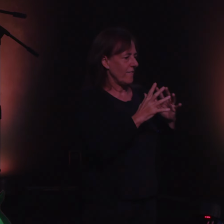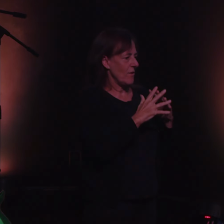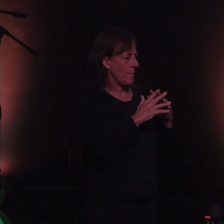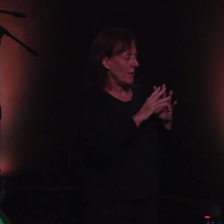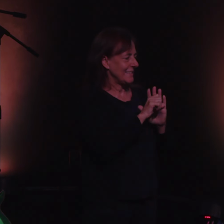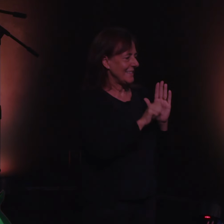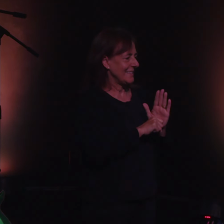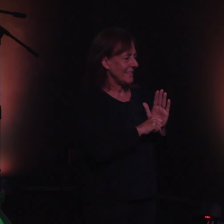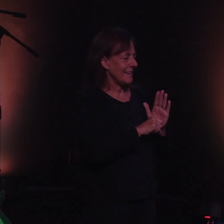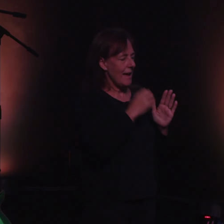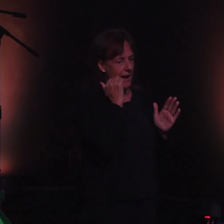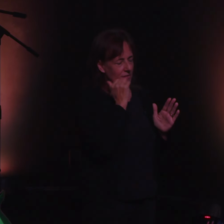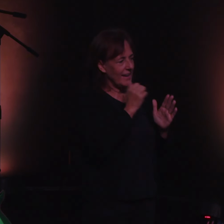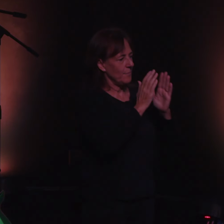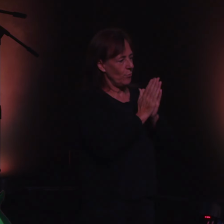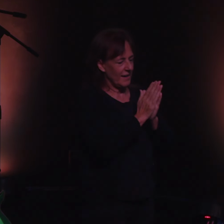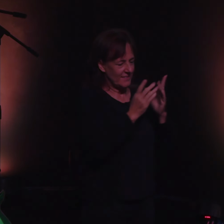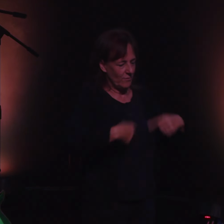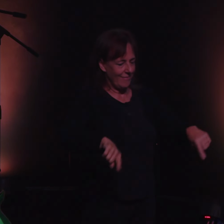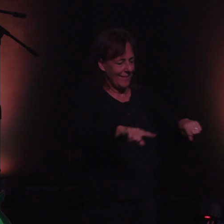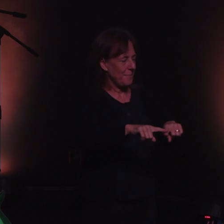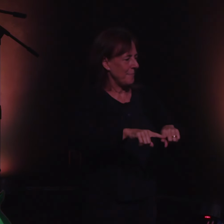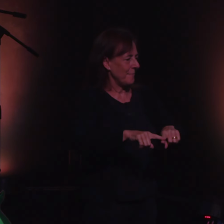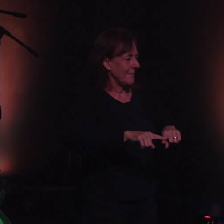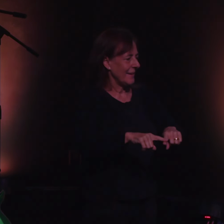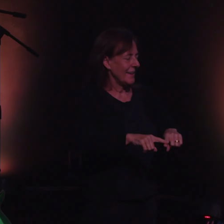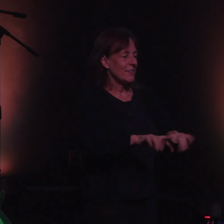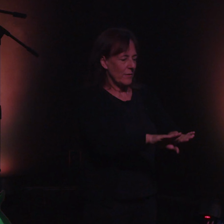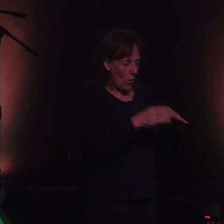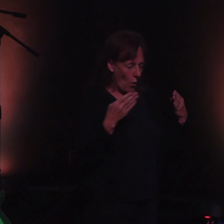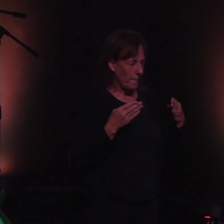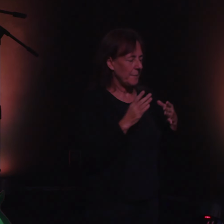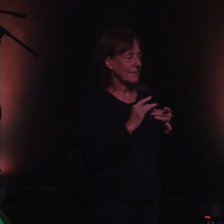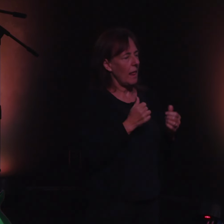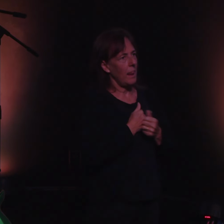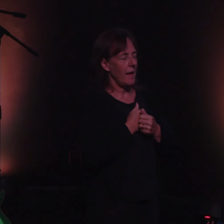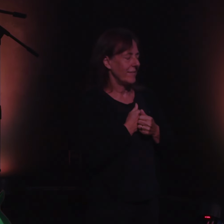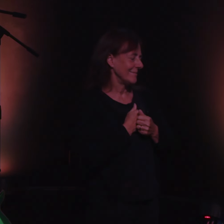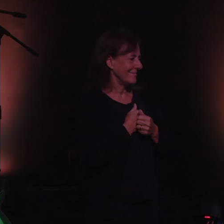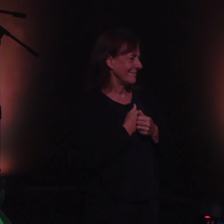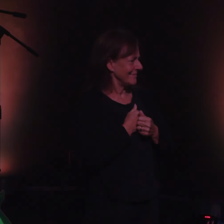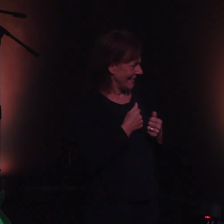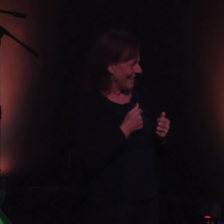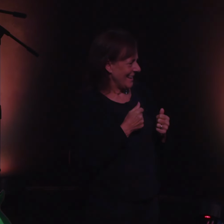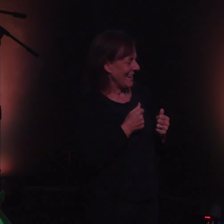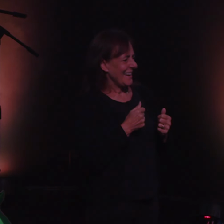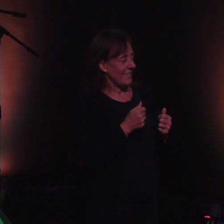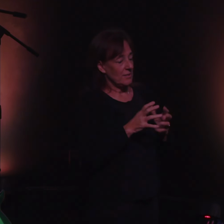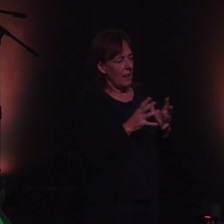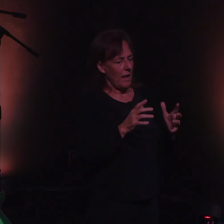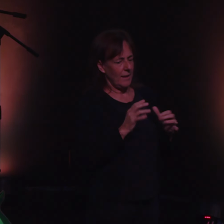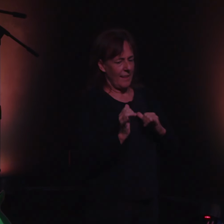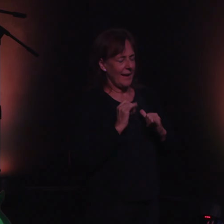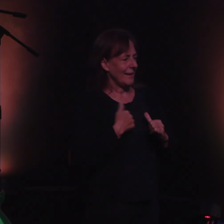every single week during football season, he prays for the Seattle Seahawks during his opening message. I love it. I love they're a lot